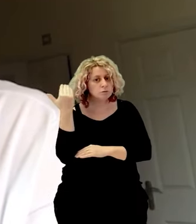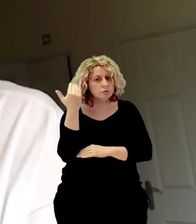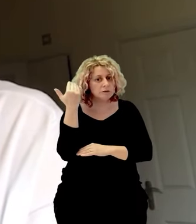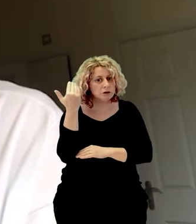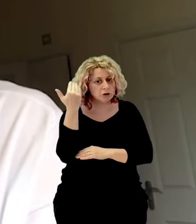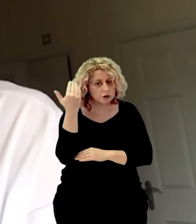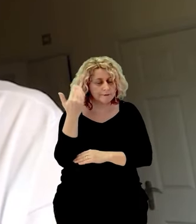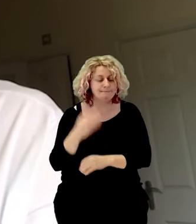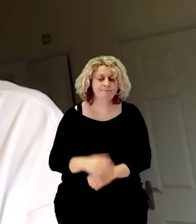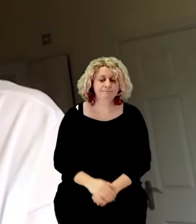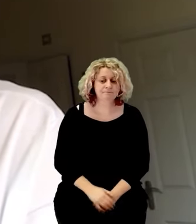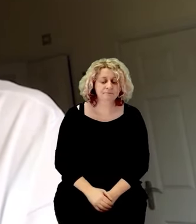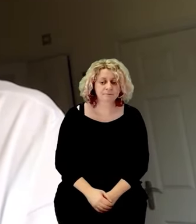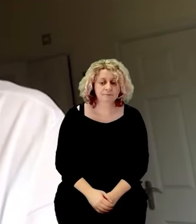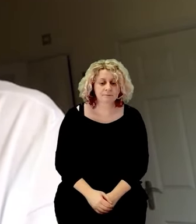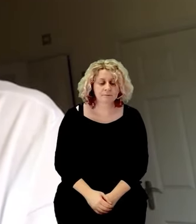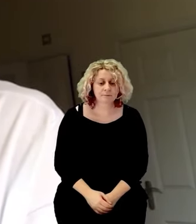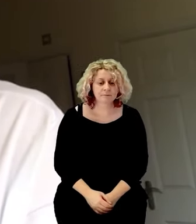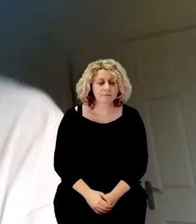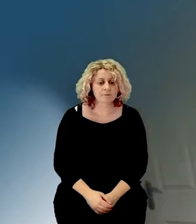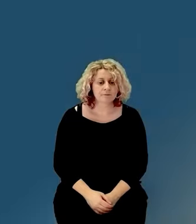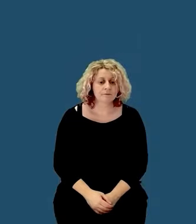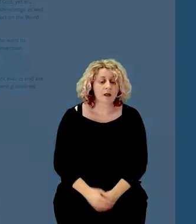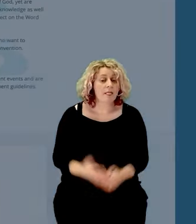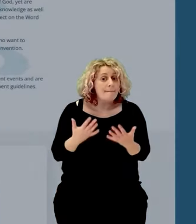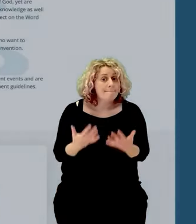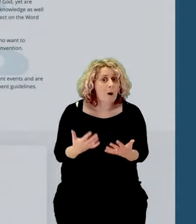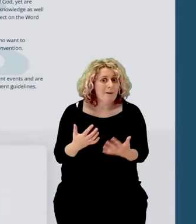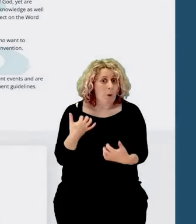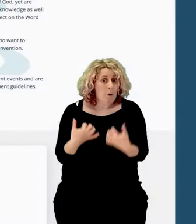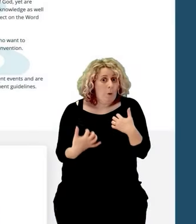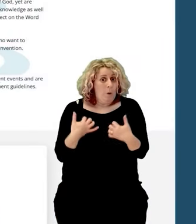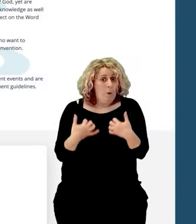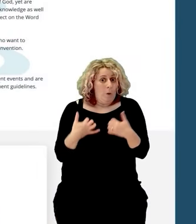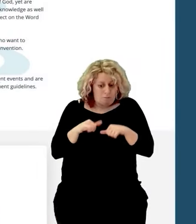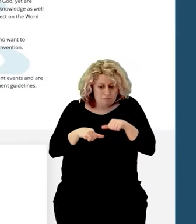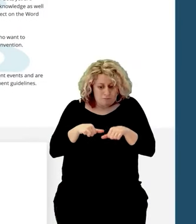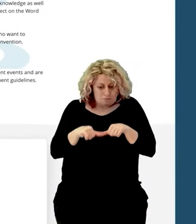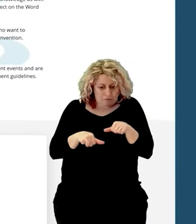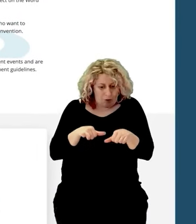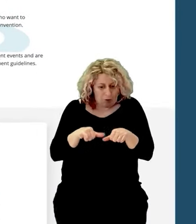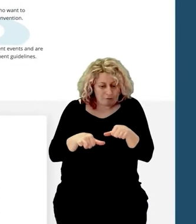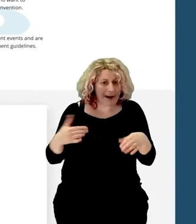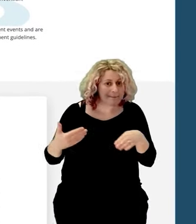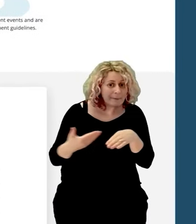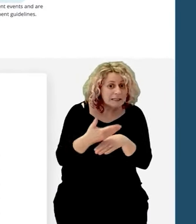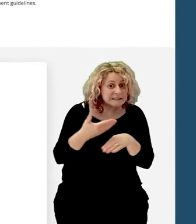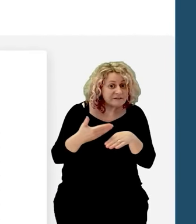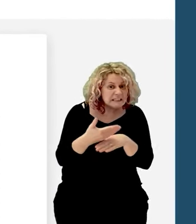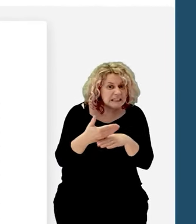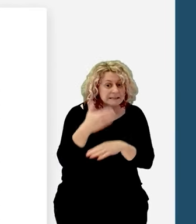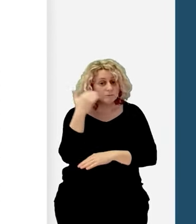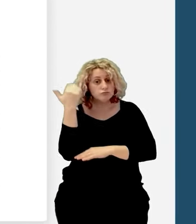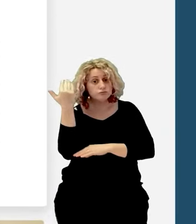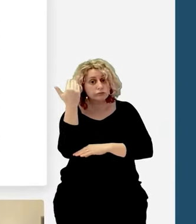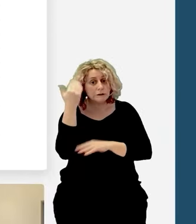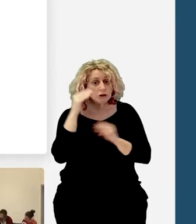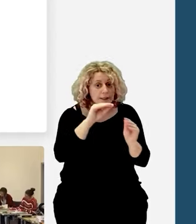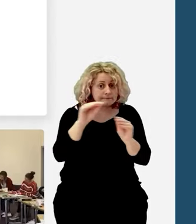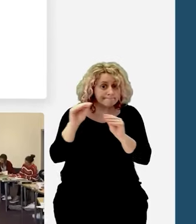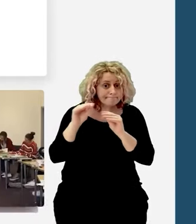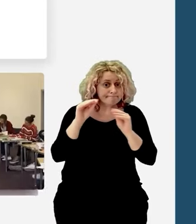time has been really, really rewarding. We're currently finalising another exciting programme for the year